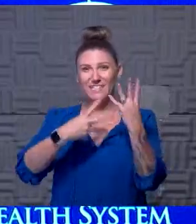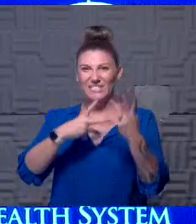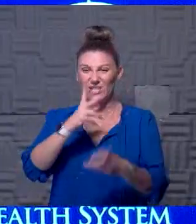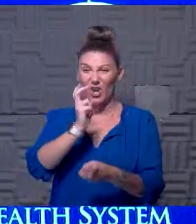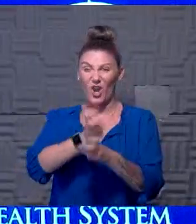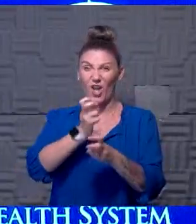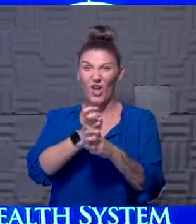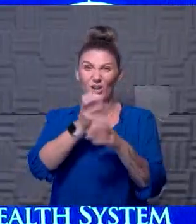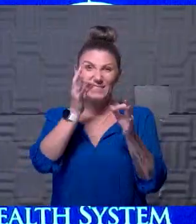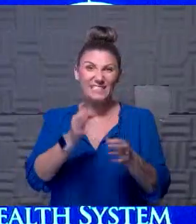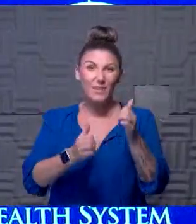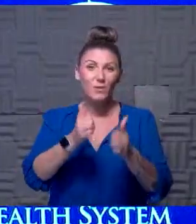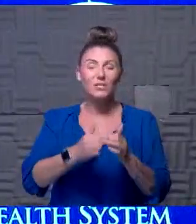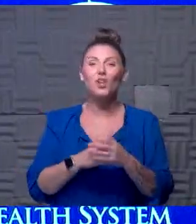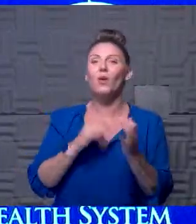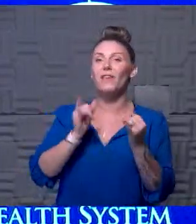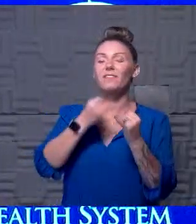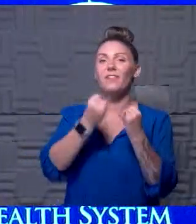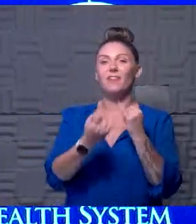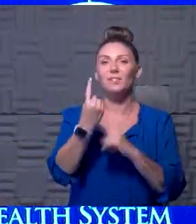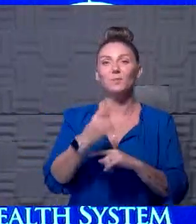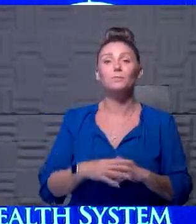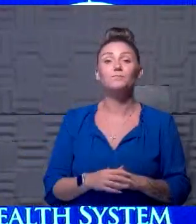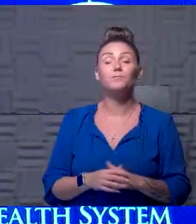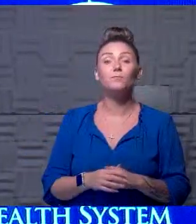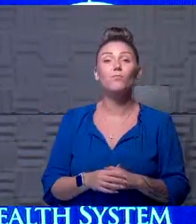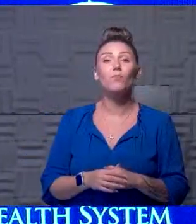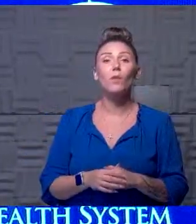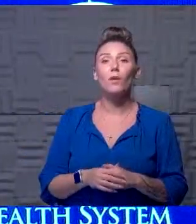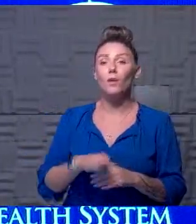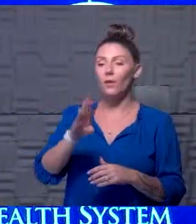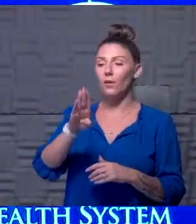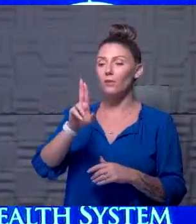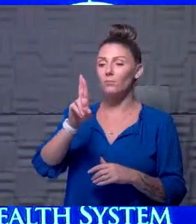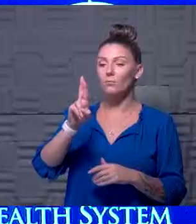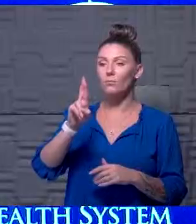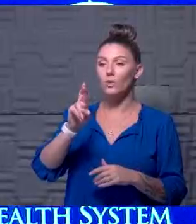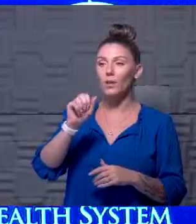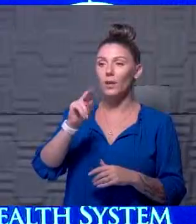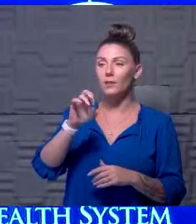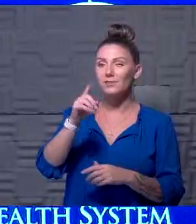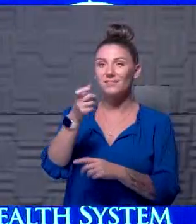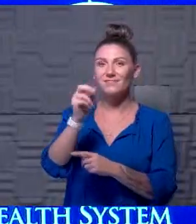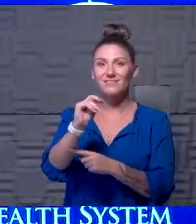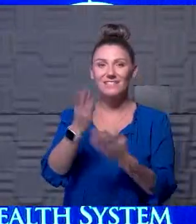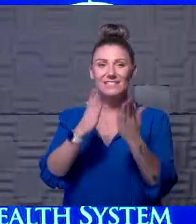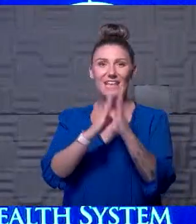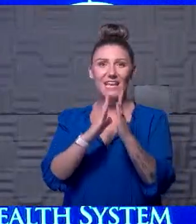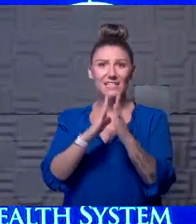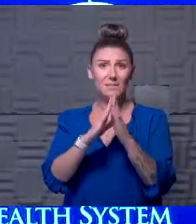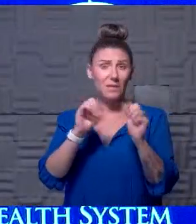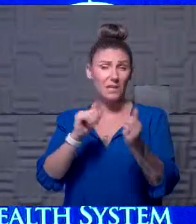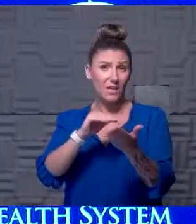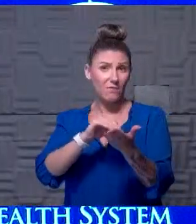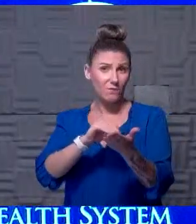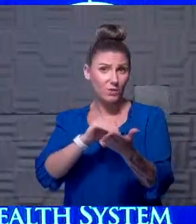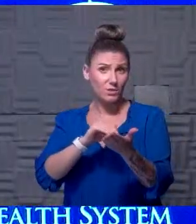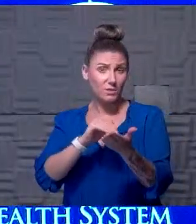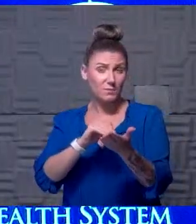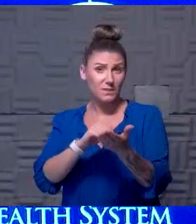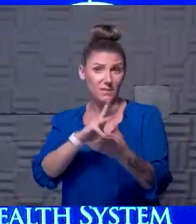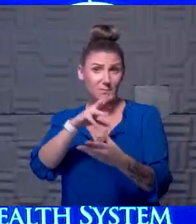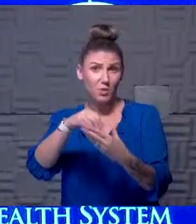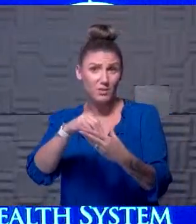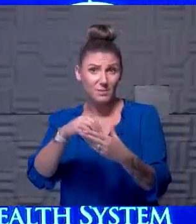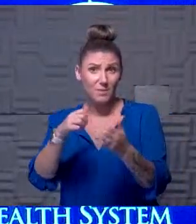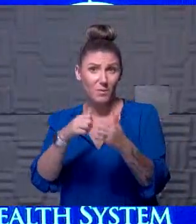It's hard for me to choose. I'll go with the last one, the one that just came in. Brandon's asking, are physicians going to be allowed to participate, and will you? All